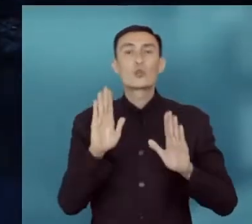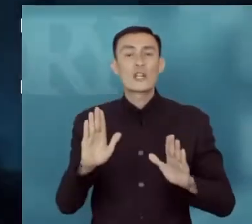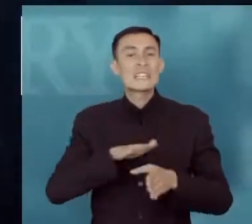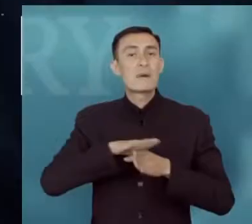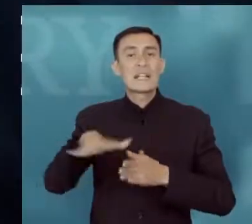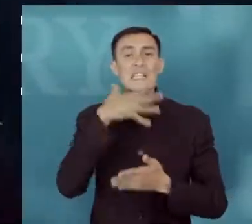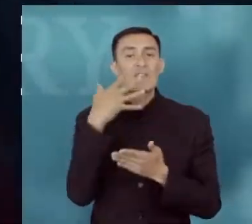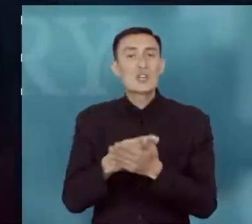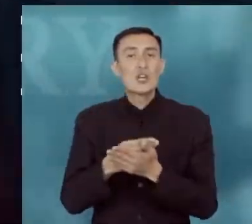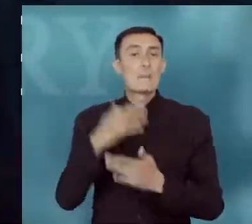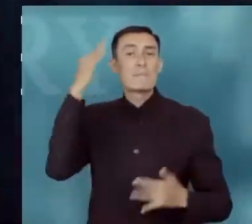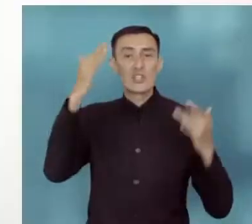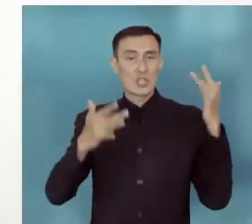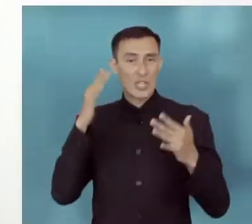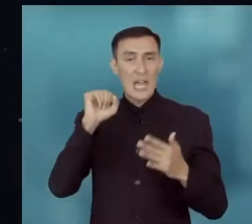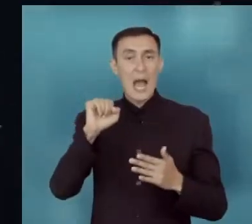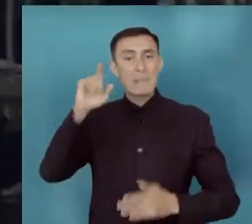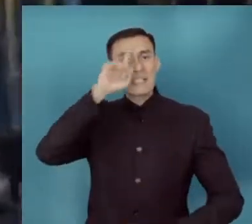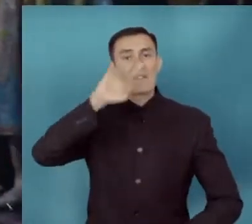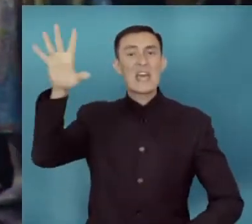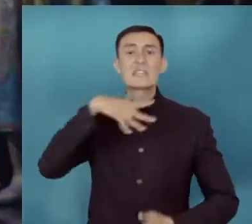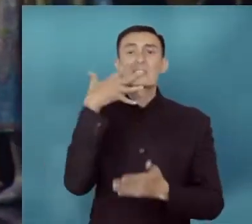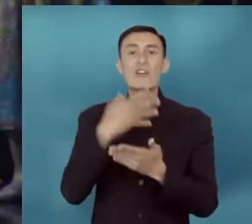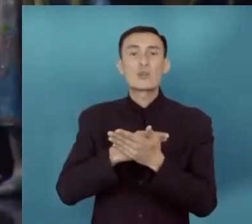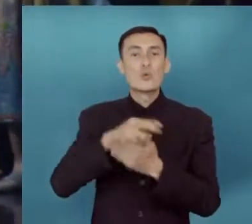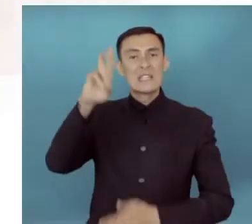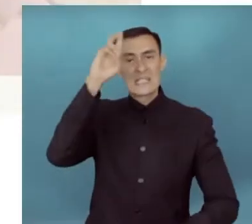but present your country's glory to the whole world.